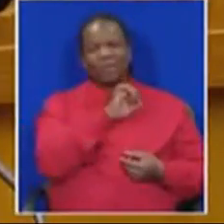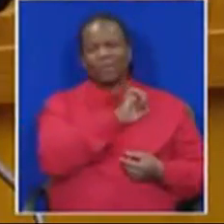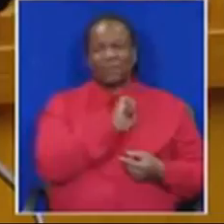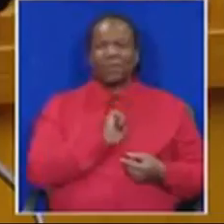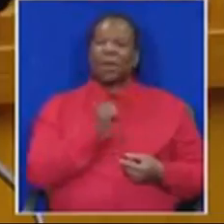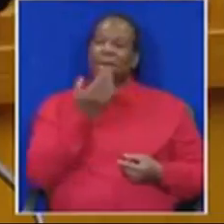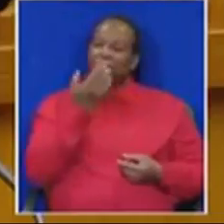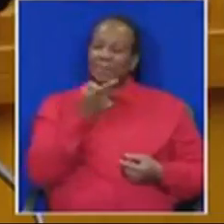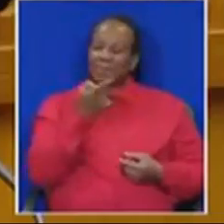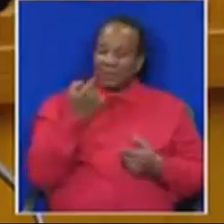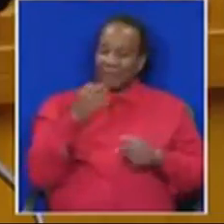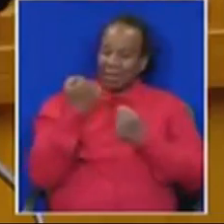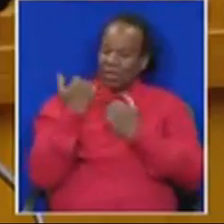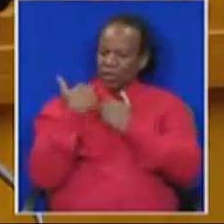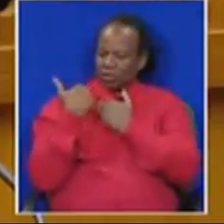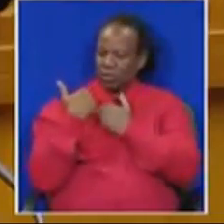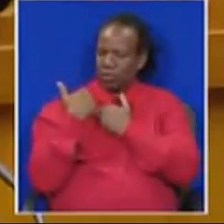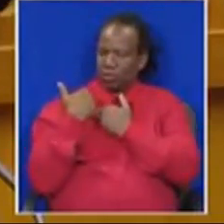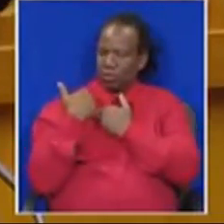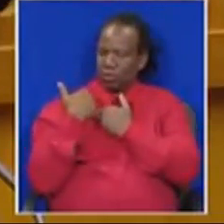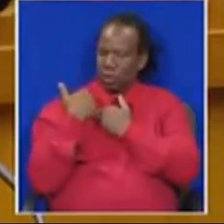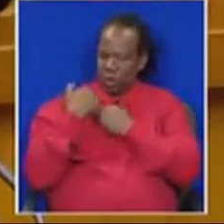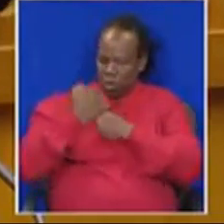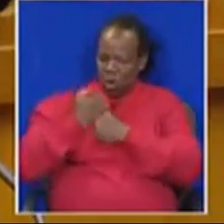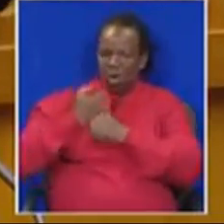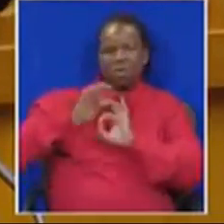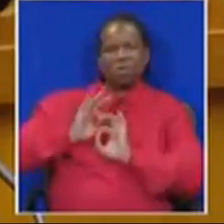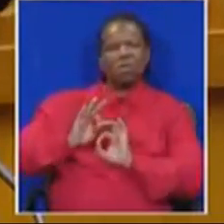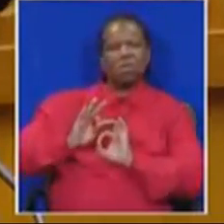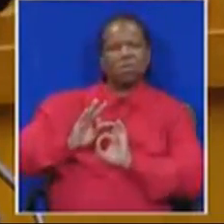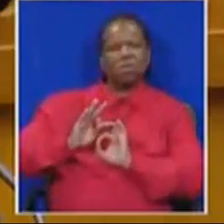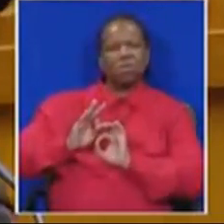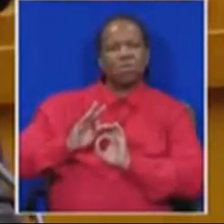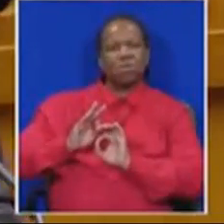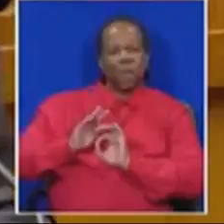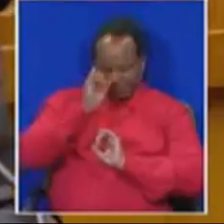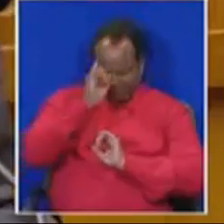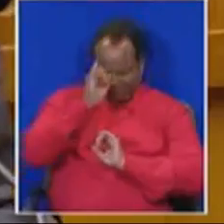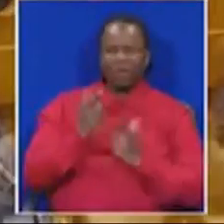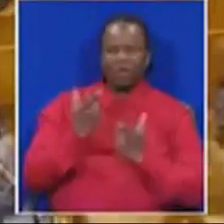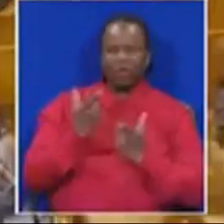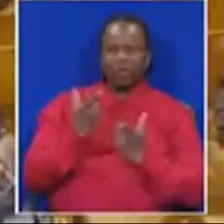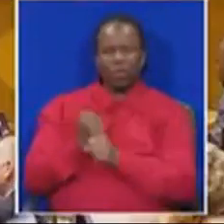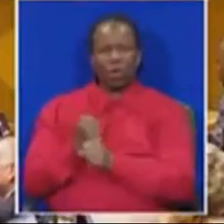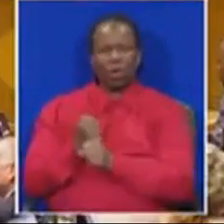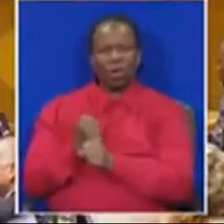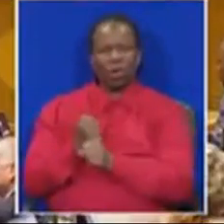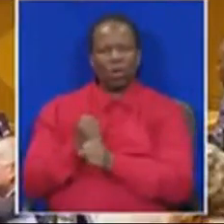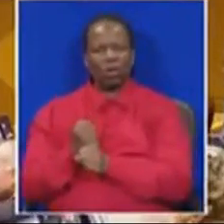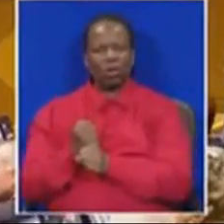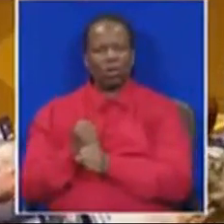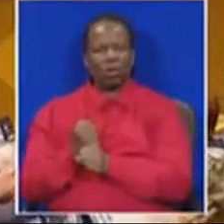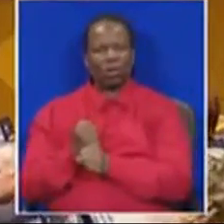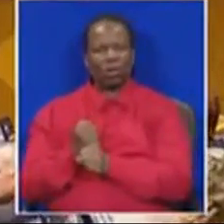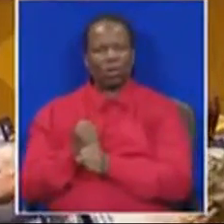responsibilities with efficiency, diligence, and integrity. We want to instill